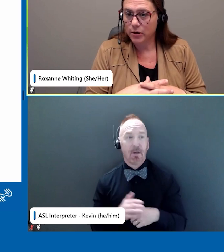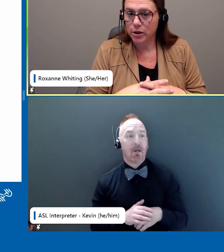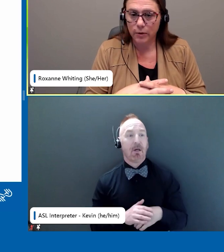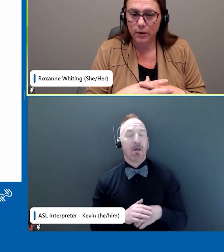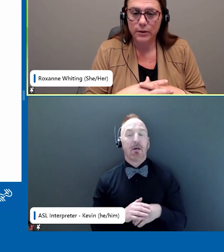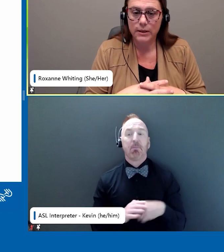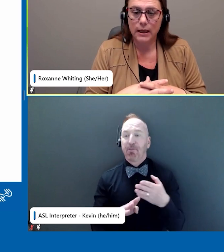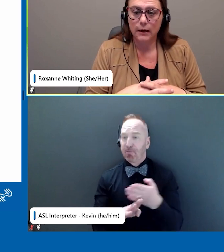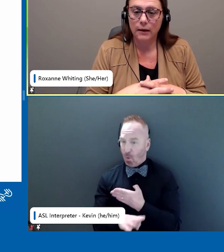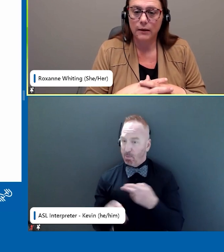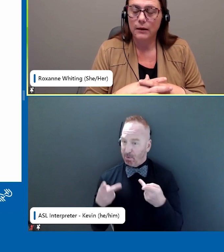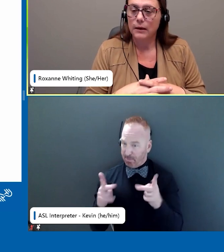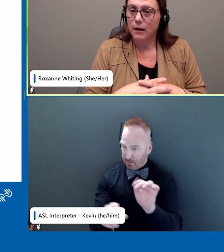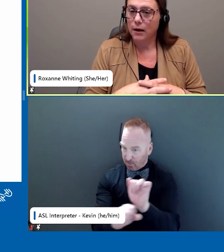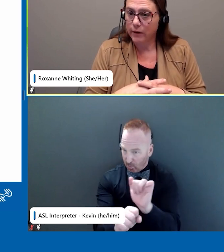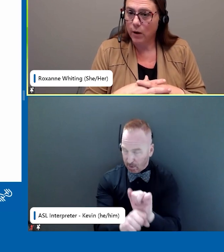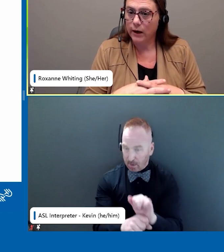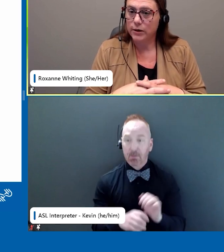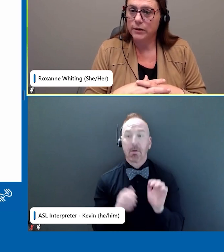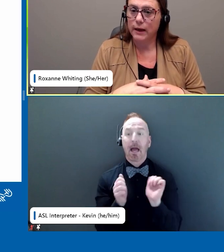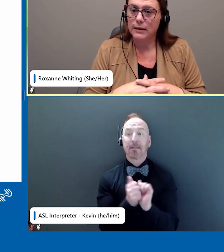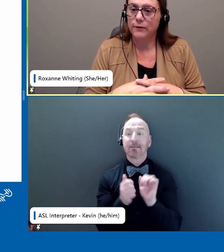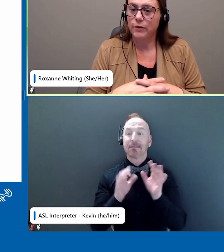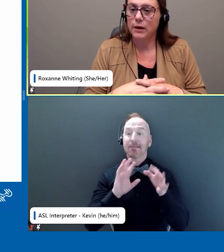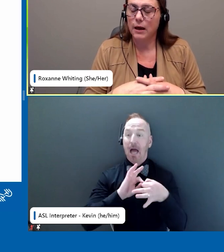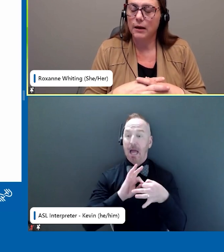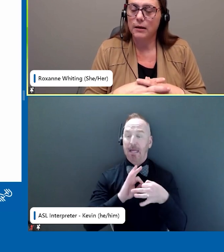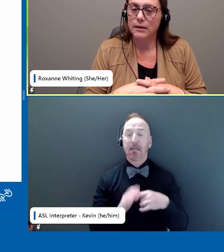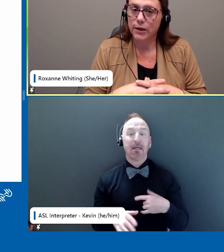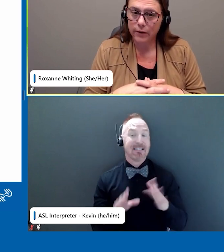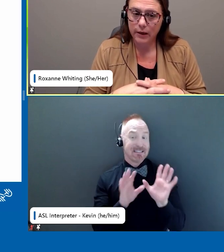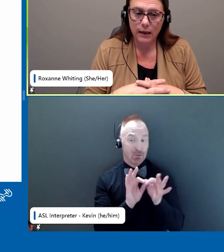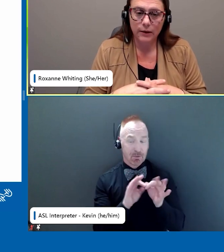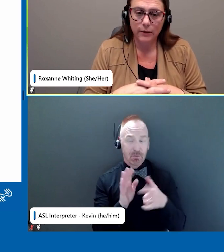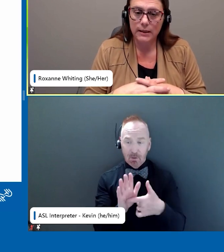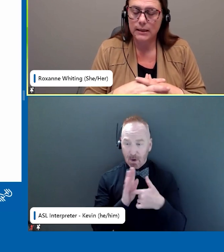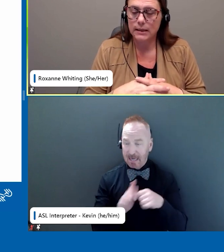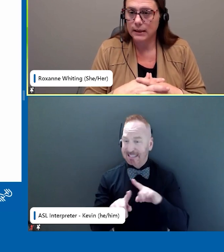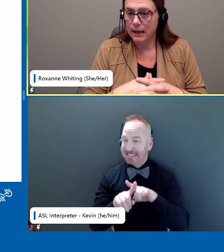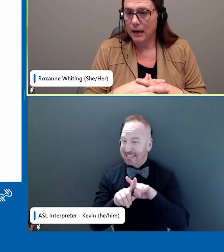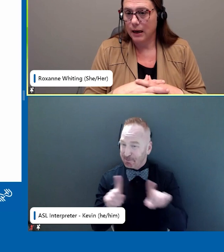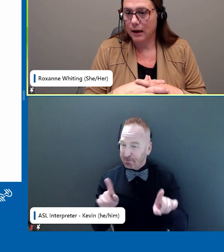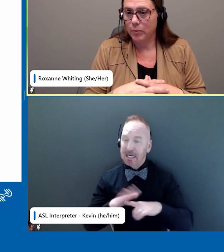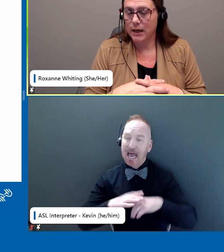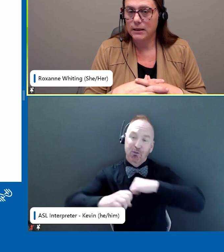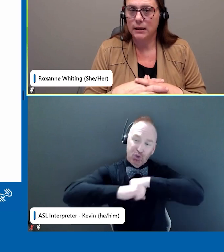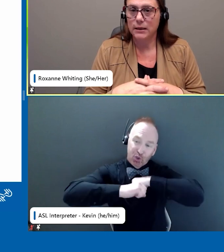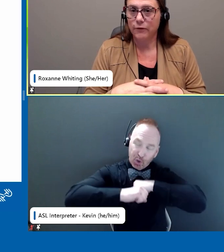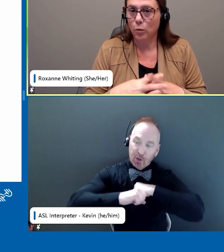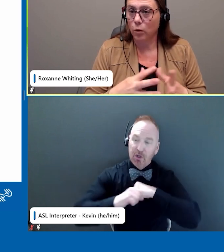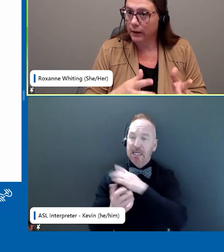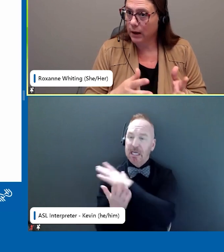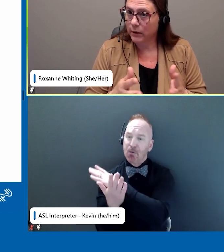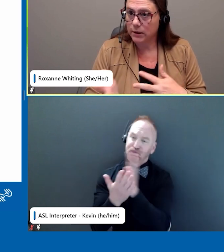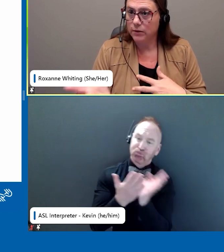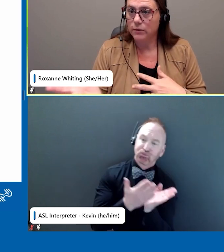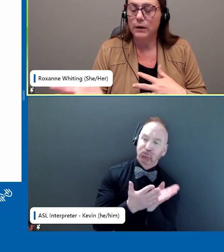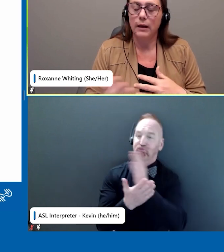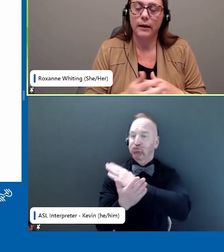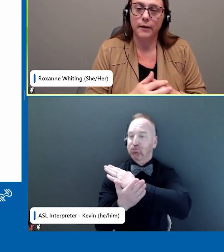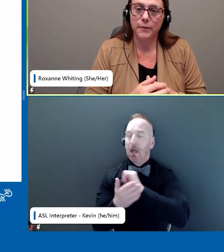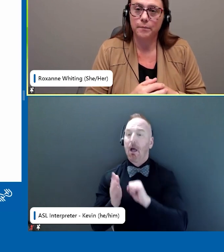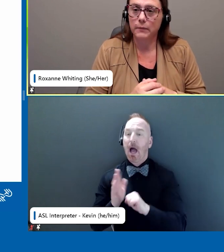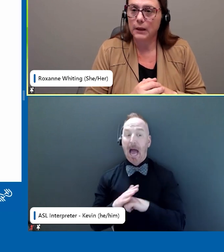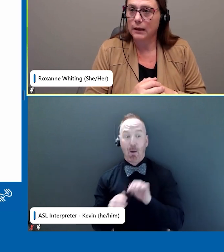some of our interpreters are required to get different security clearances because of the different work that we